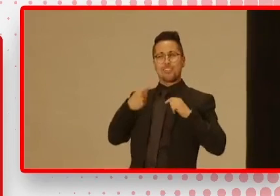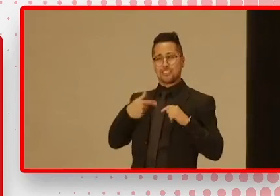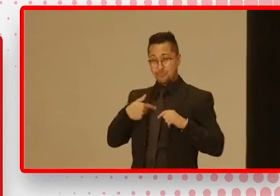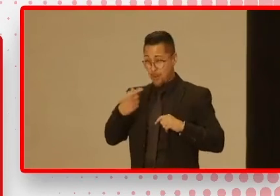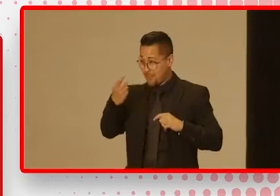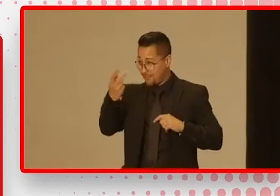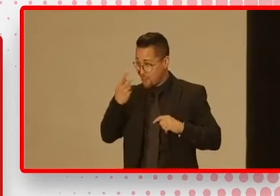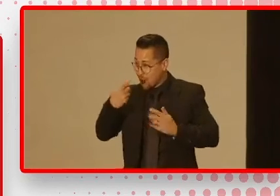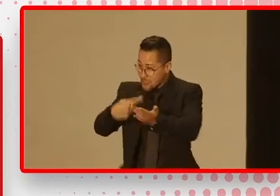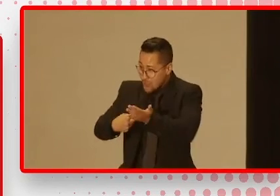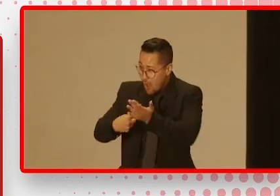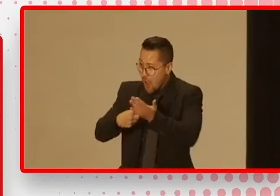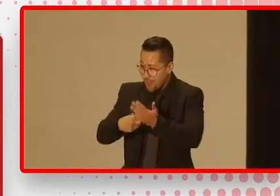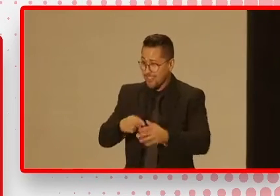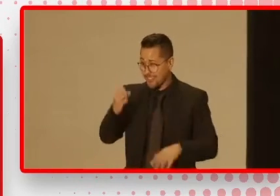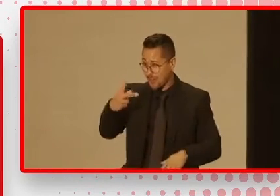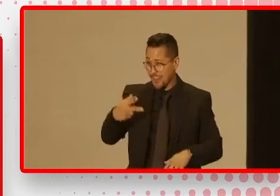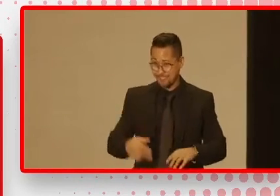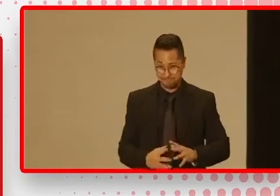how about that?